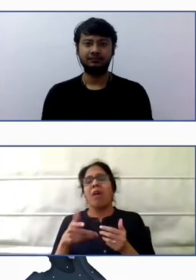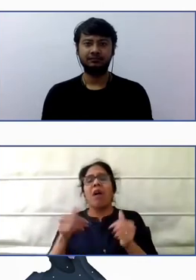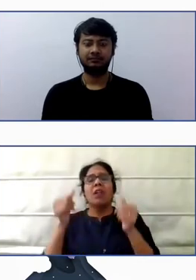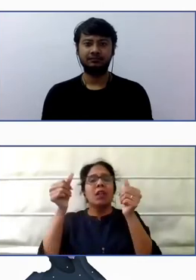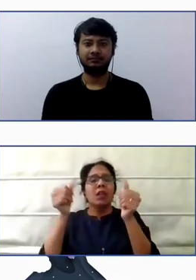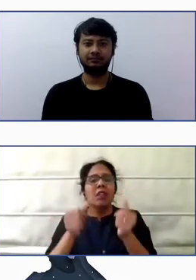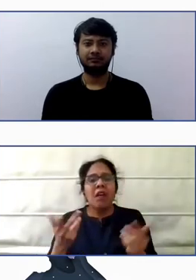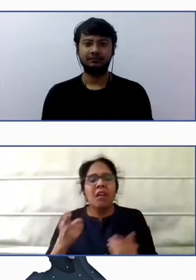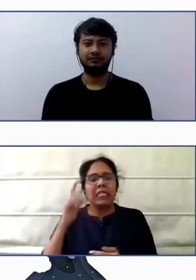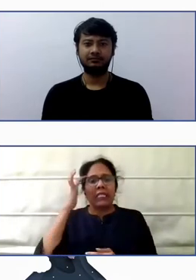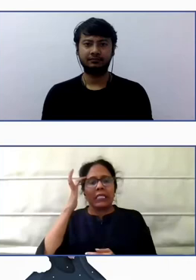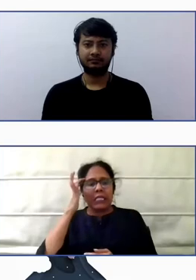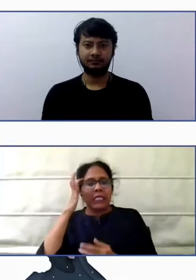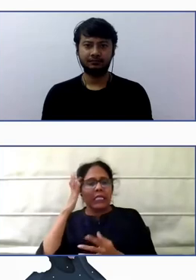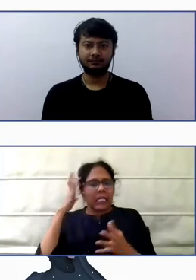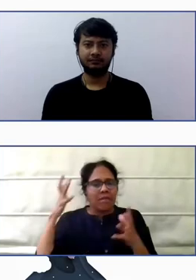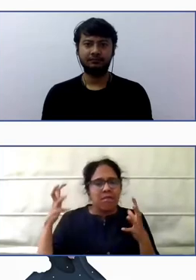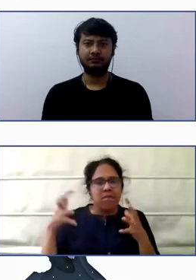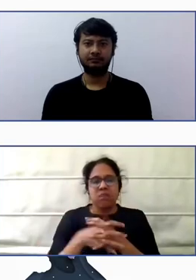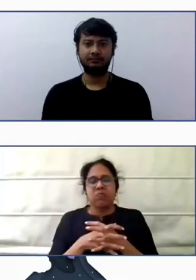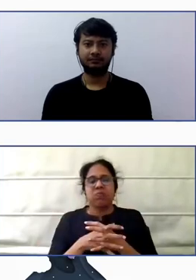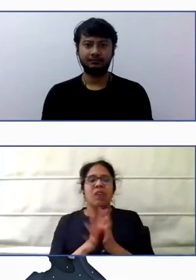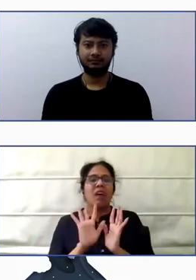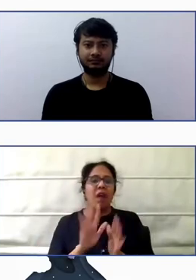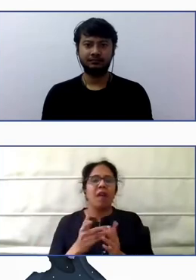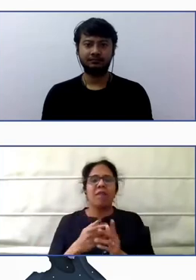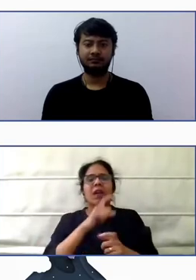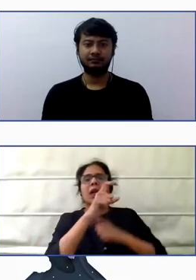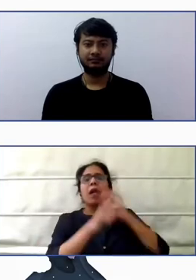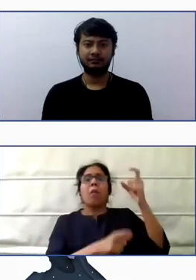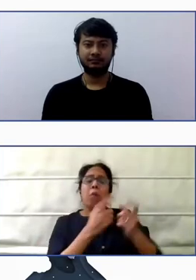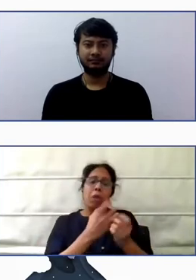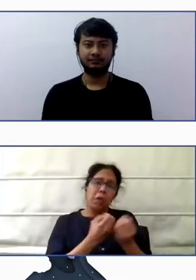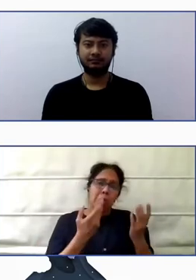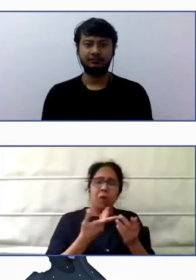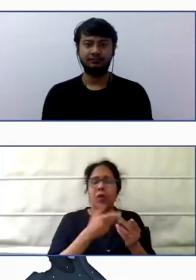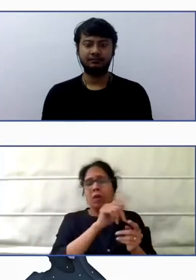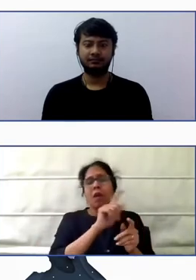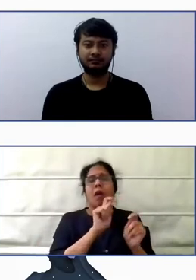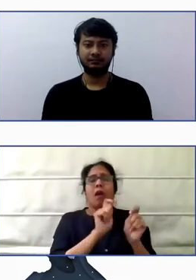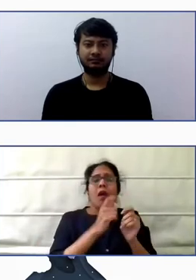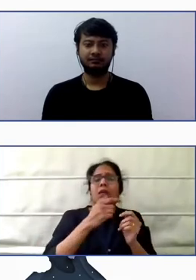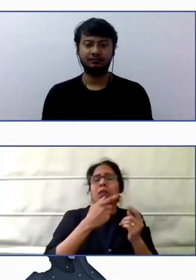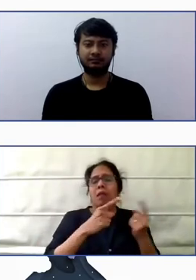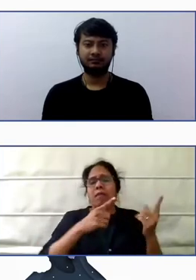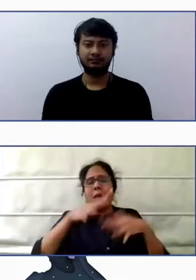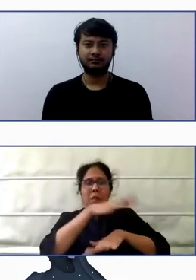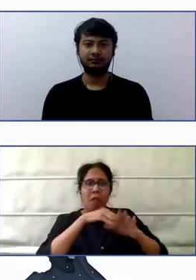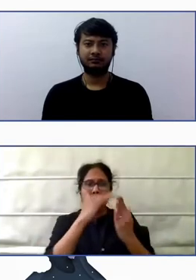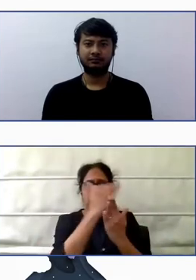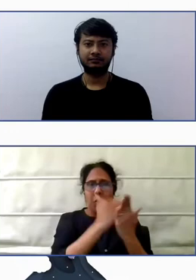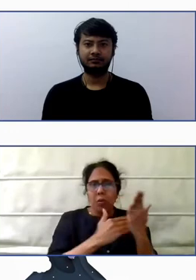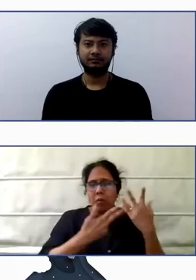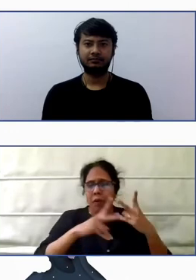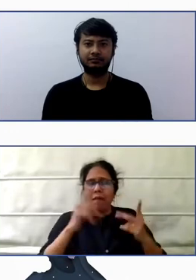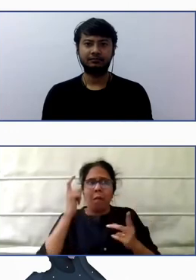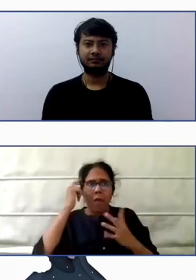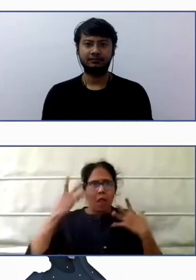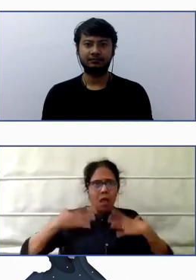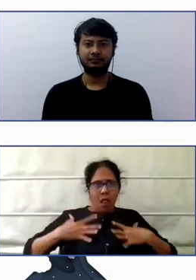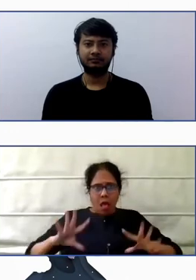mental stress and all that. I know every corporate is taking a lot of steps in terms of mental well-being also, but